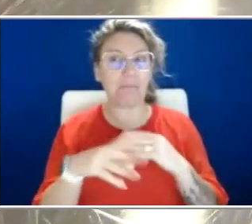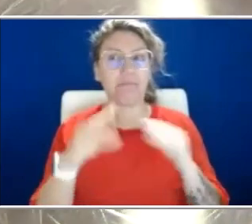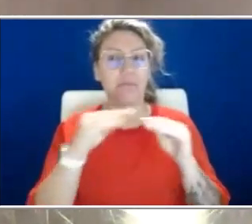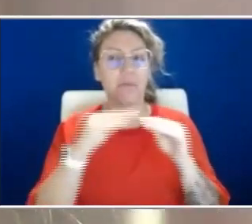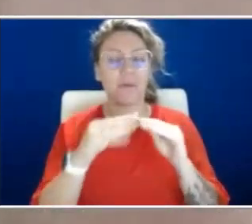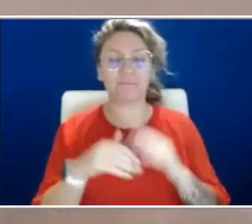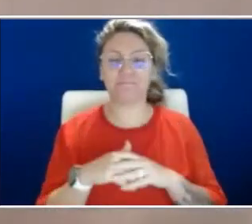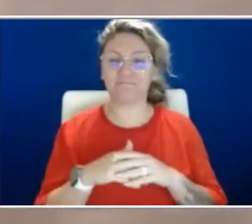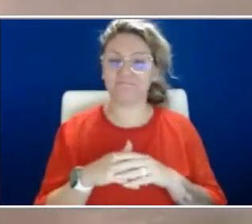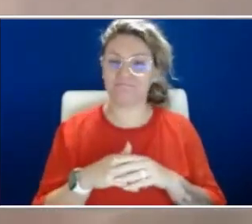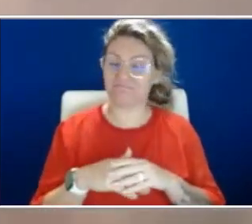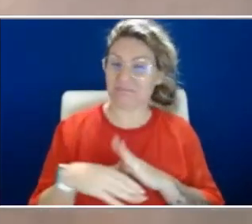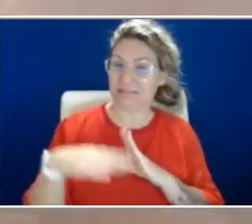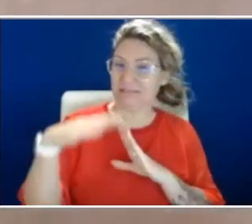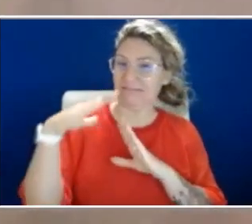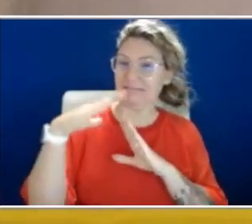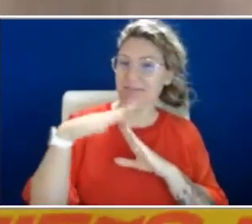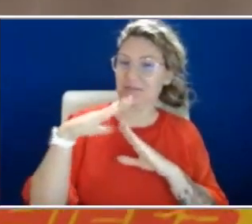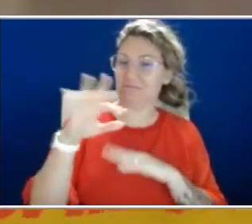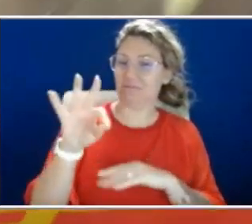off with our waffle